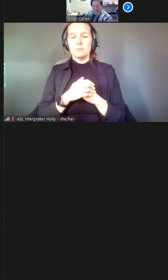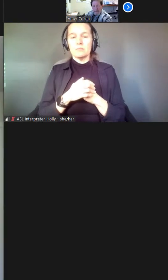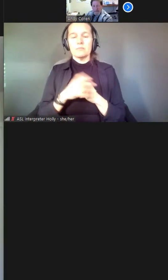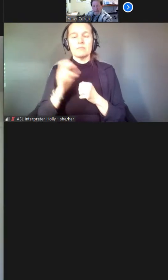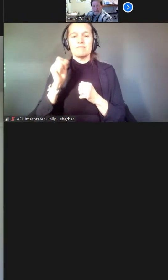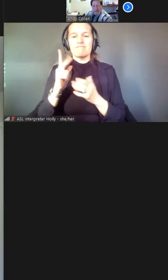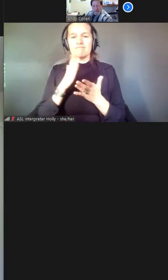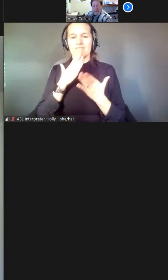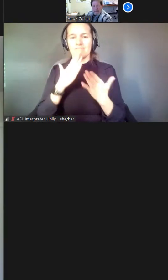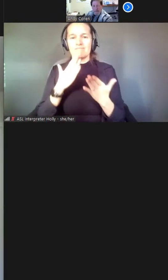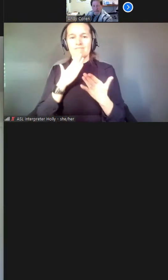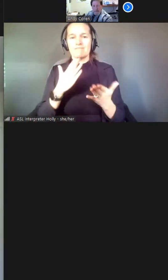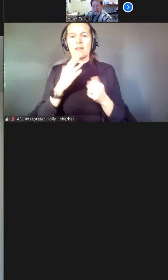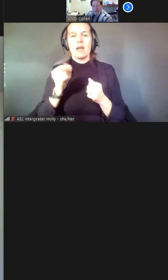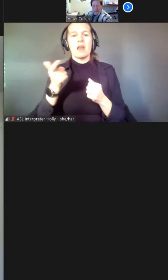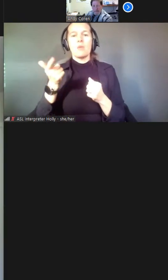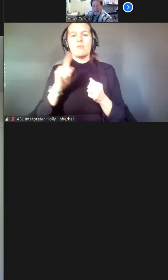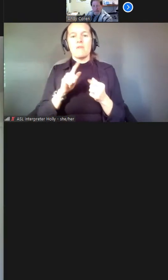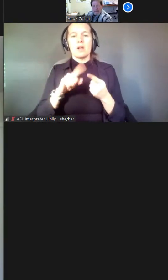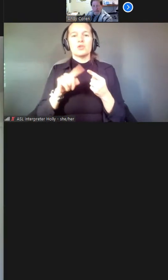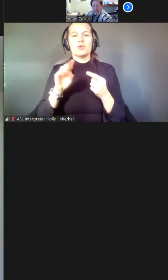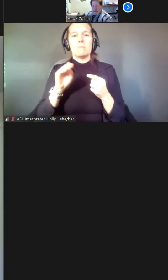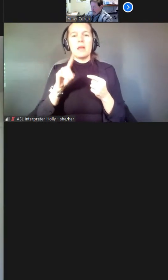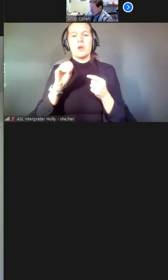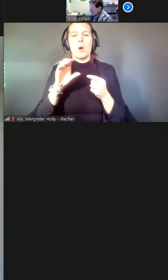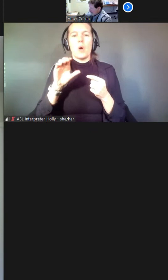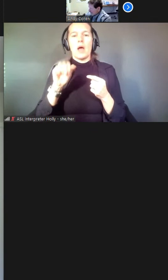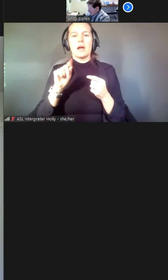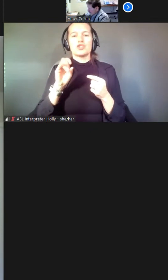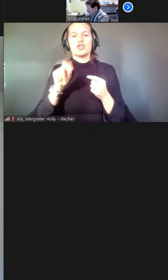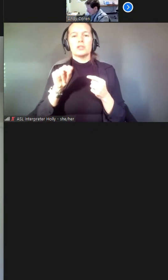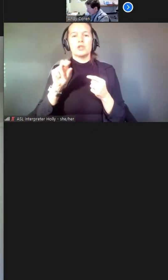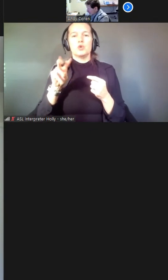All right, thank you. And let's move on to Mendocino Action News.